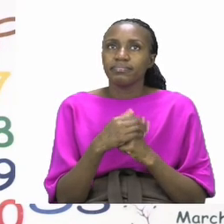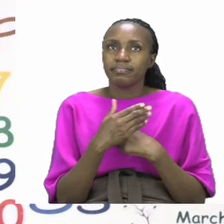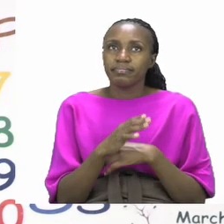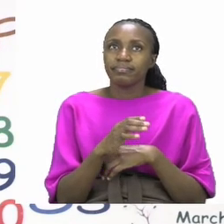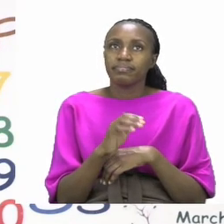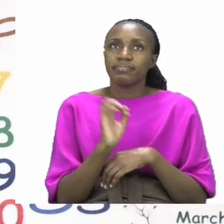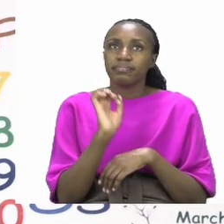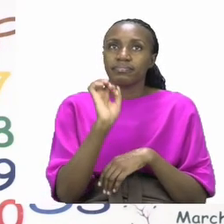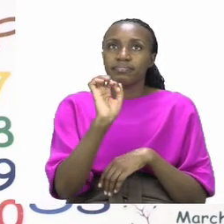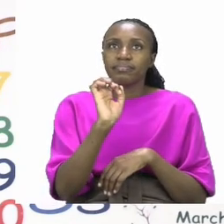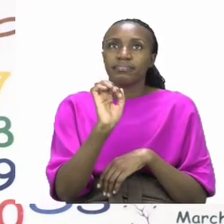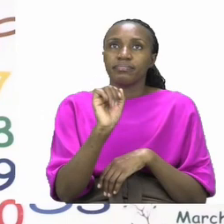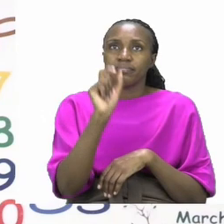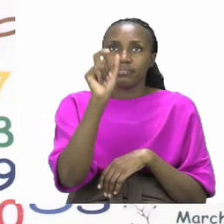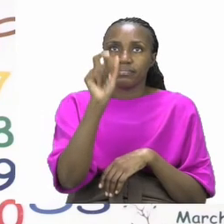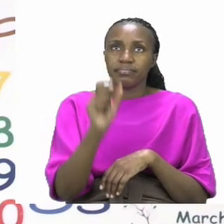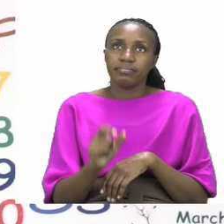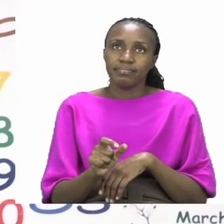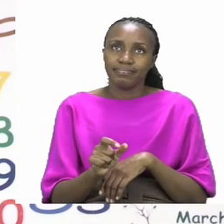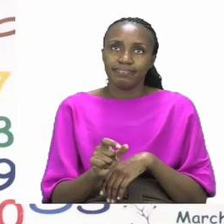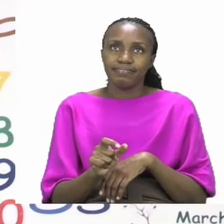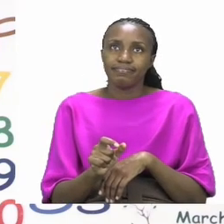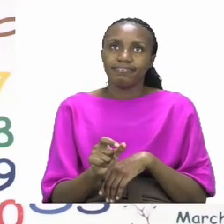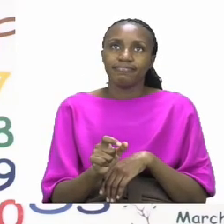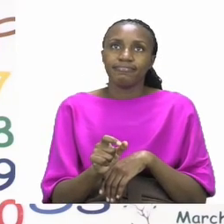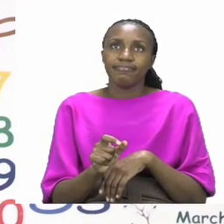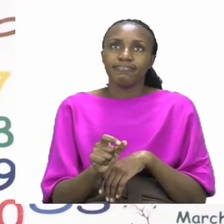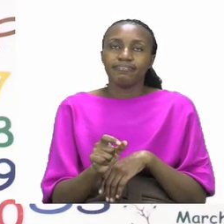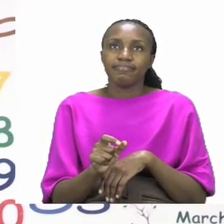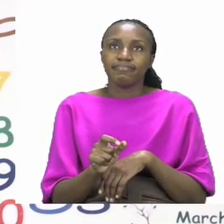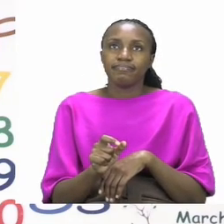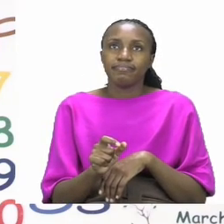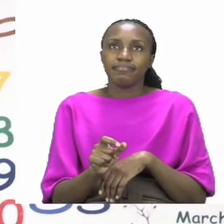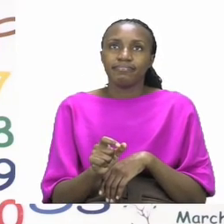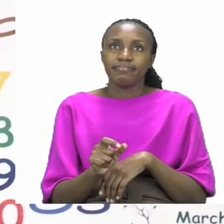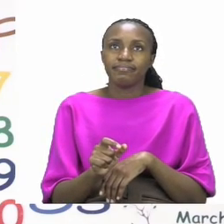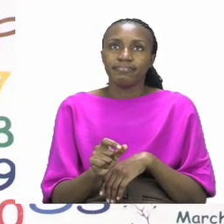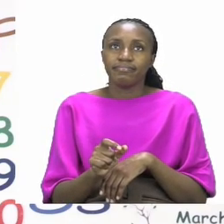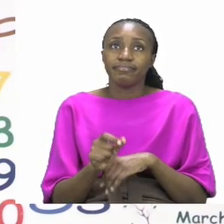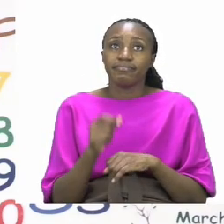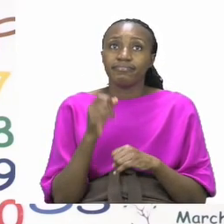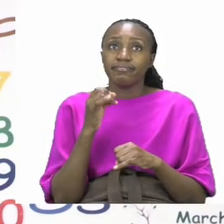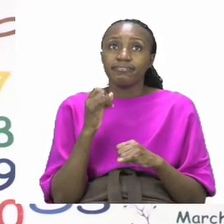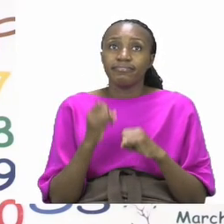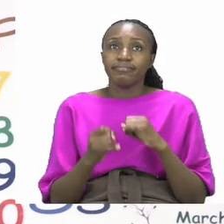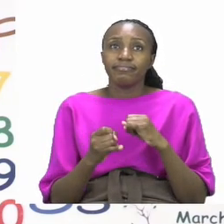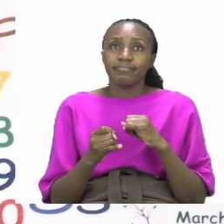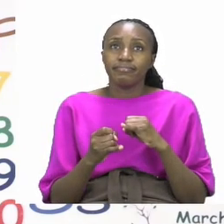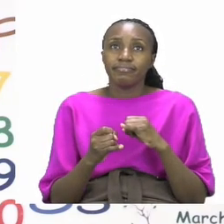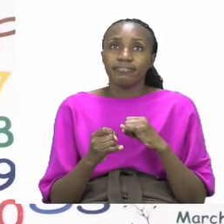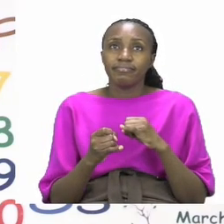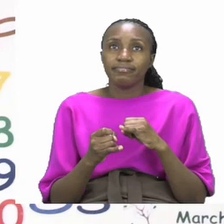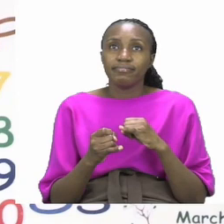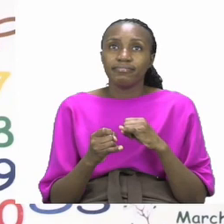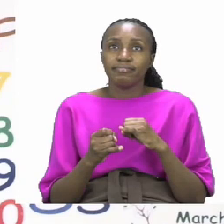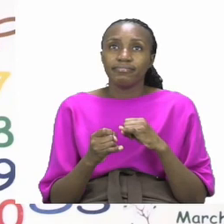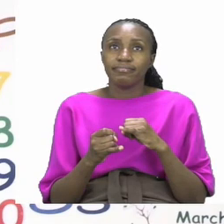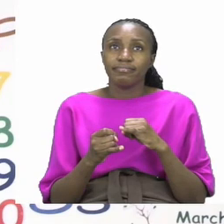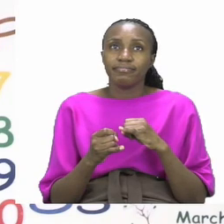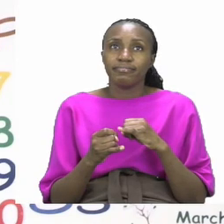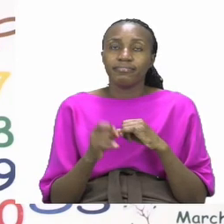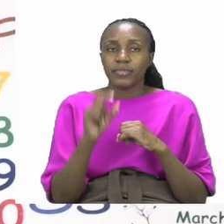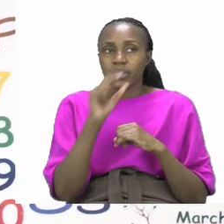down for number two. Then the last one, the clue is a